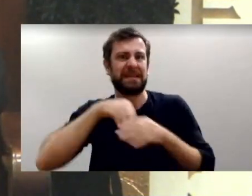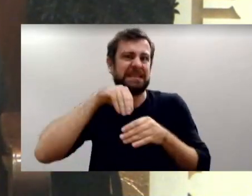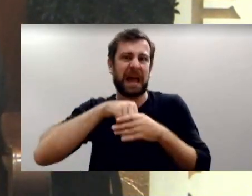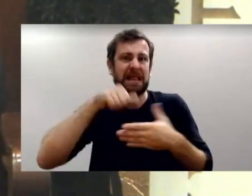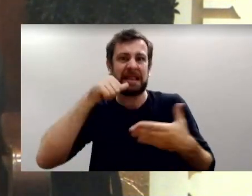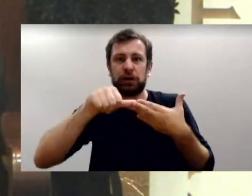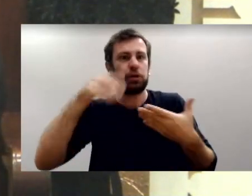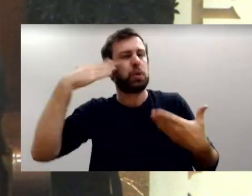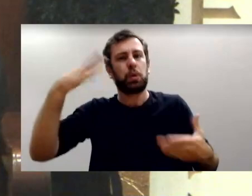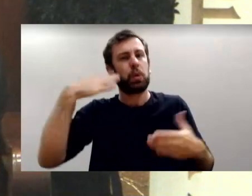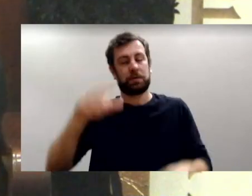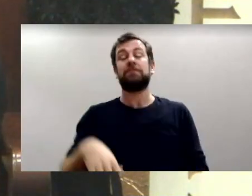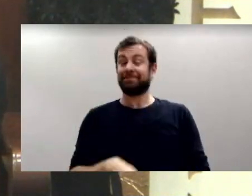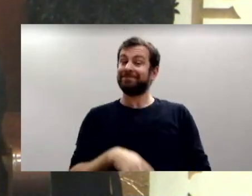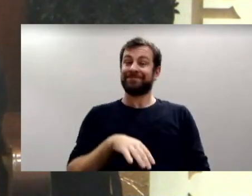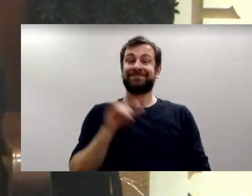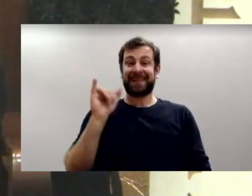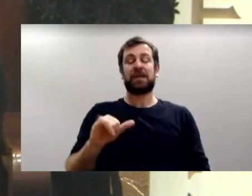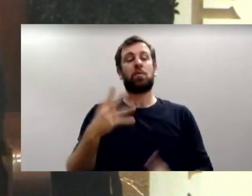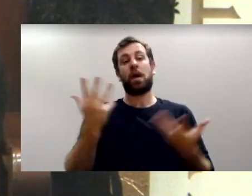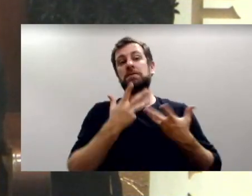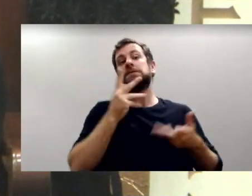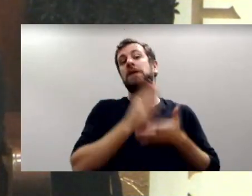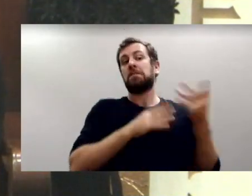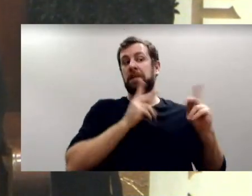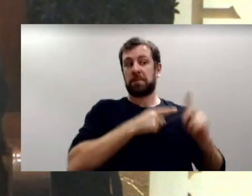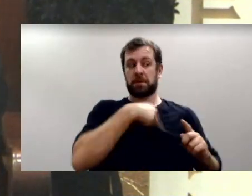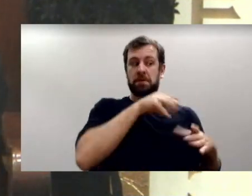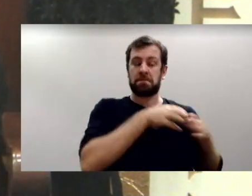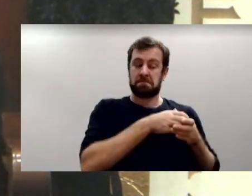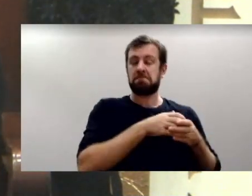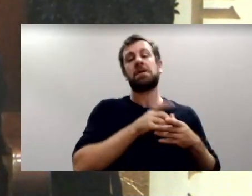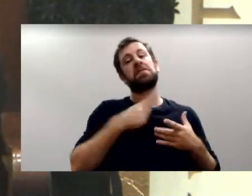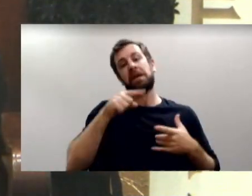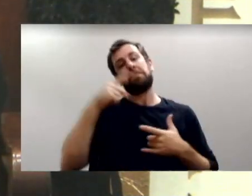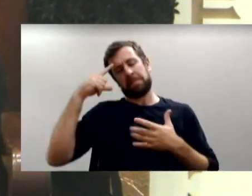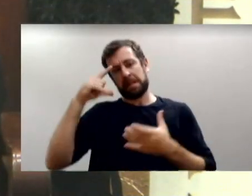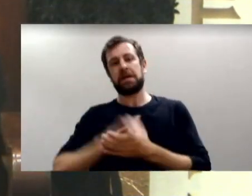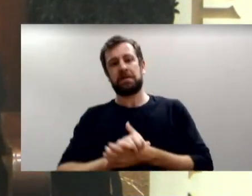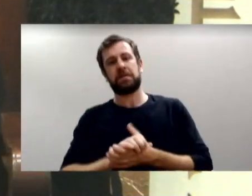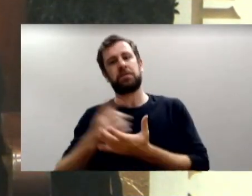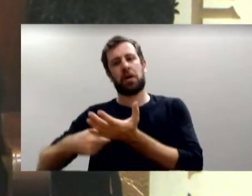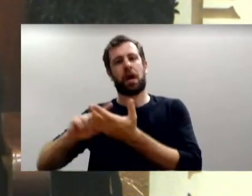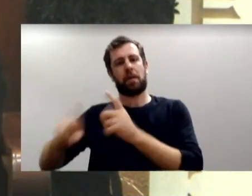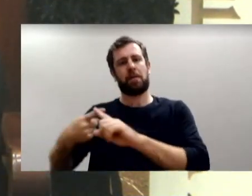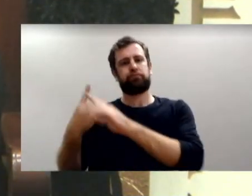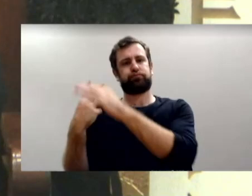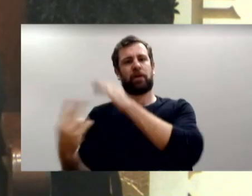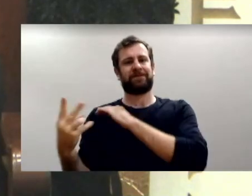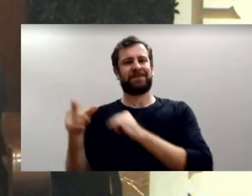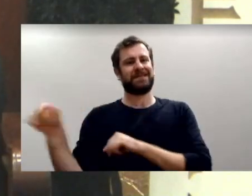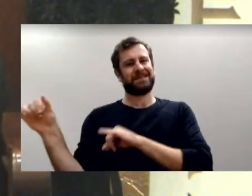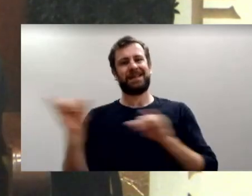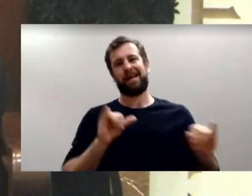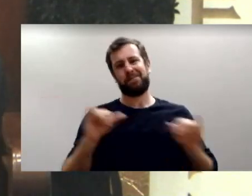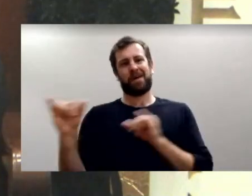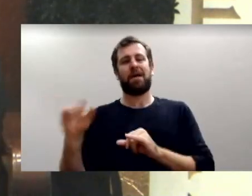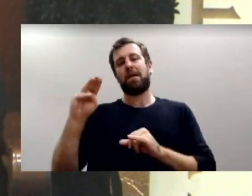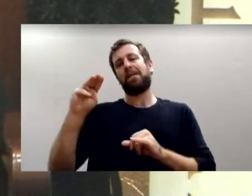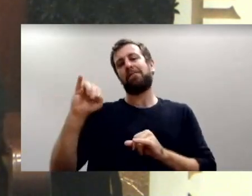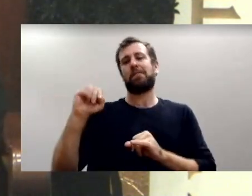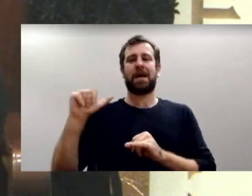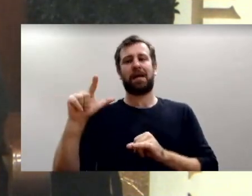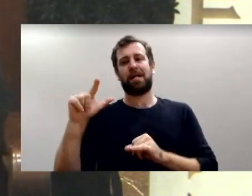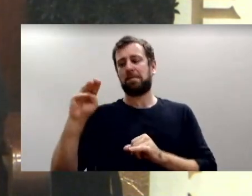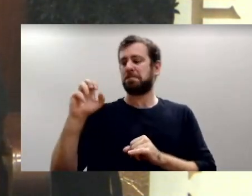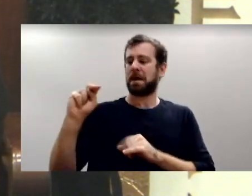And that is the station, you know, that is the position sometimes they talk about the Prophet. Well, we have the Quran, I will look at